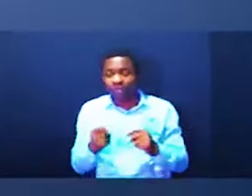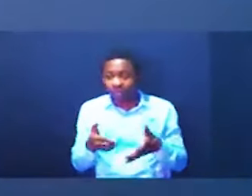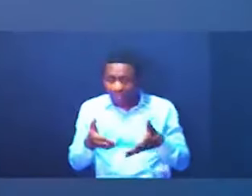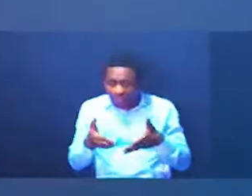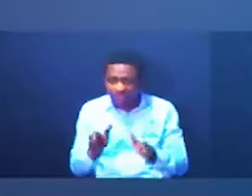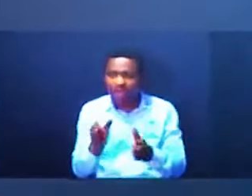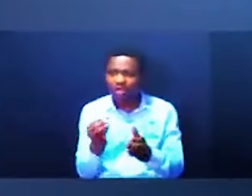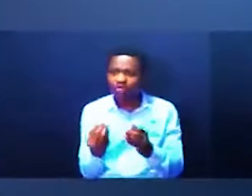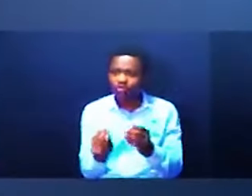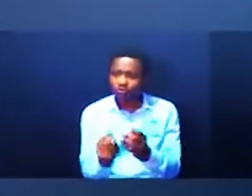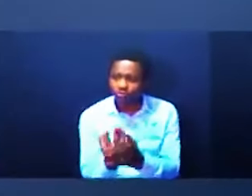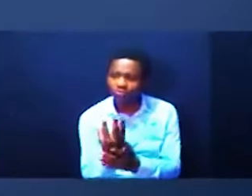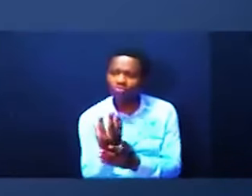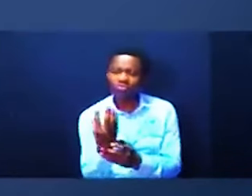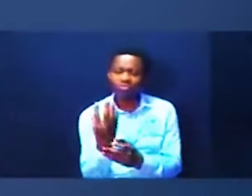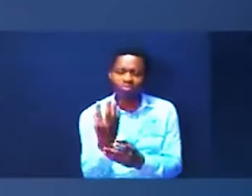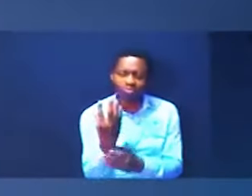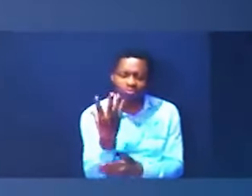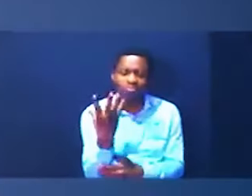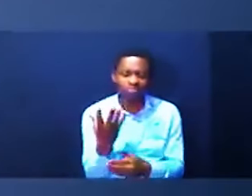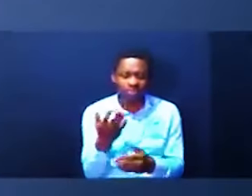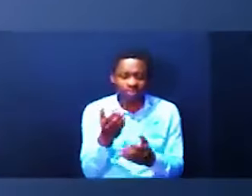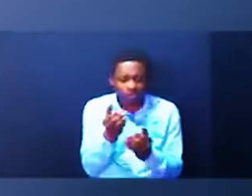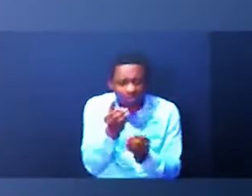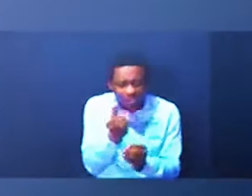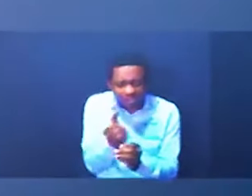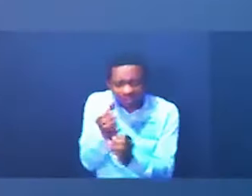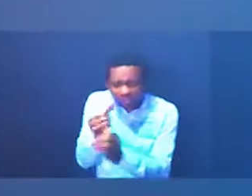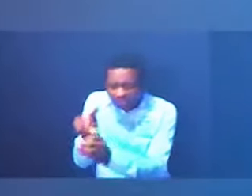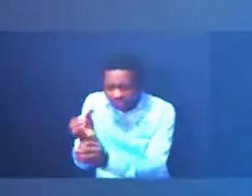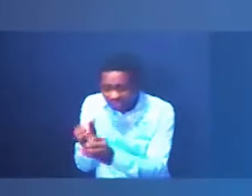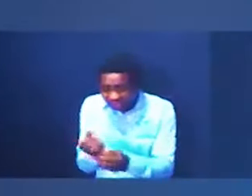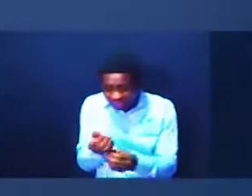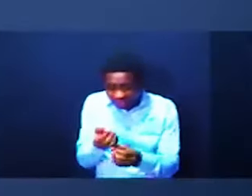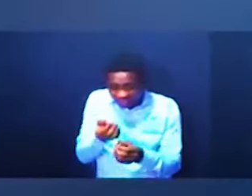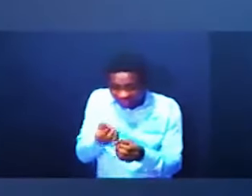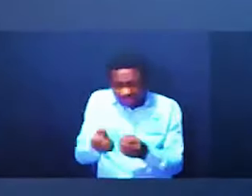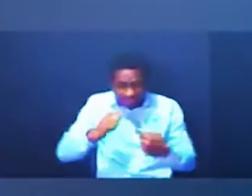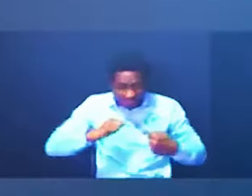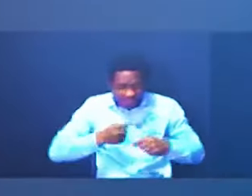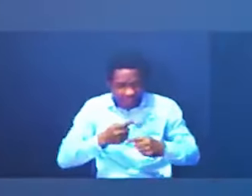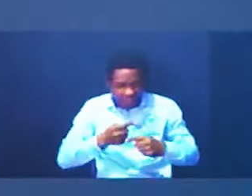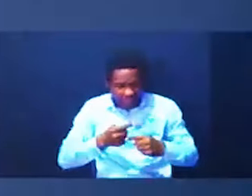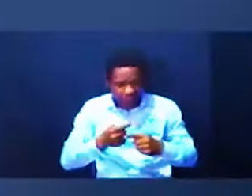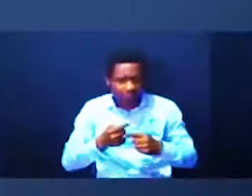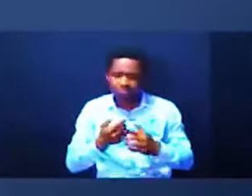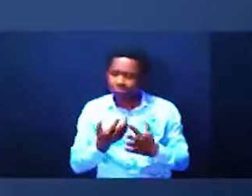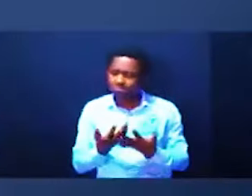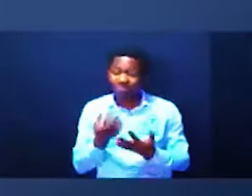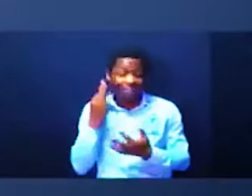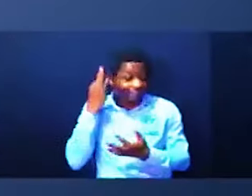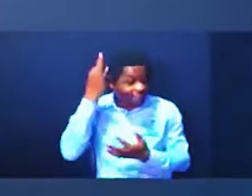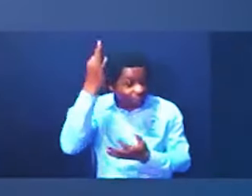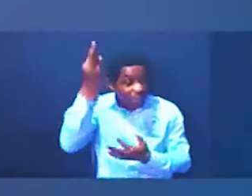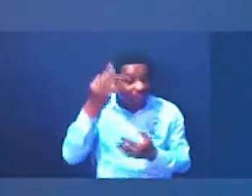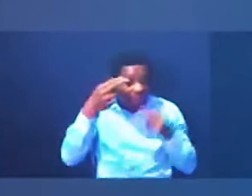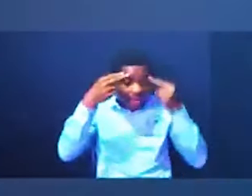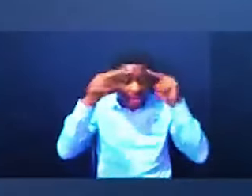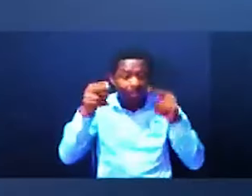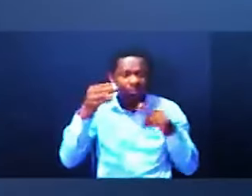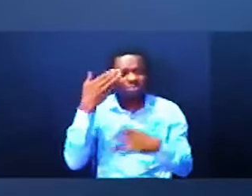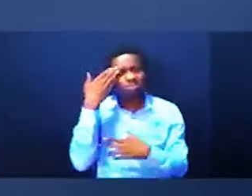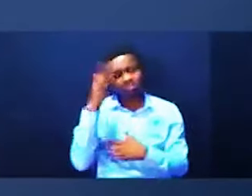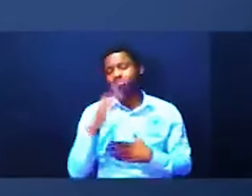nursing it, you may never know what will come out of it. You may